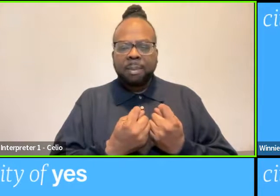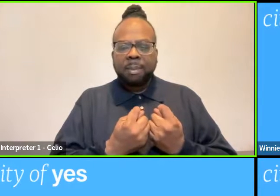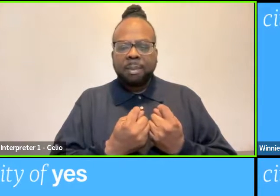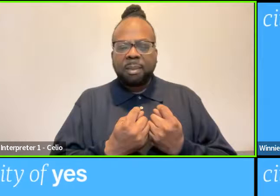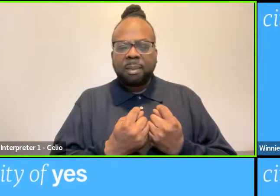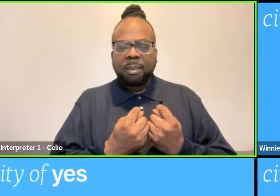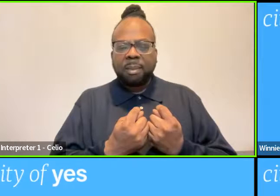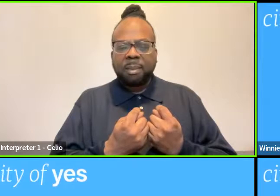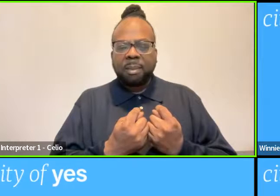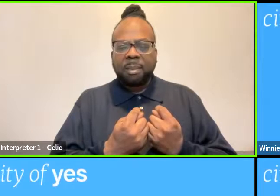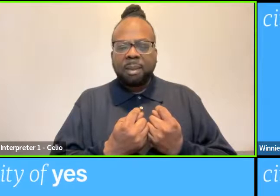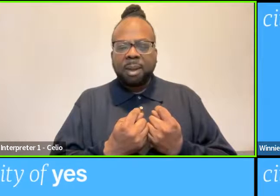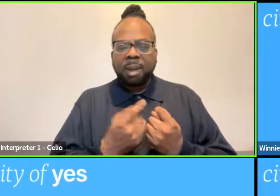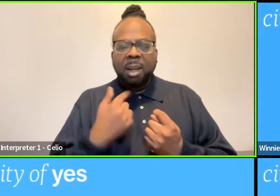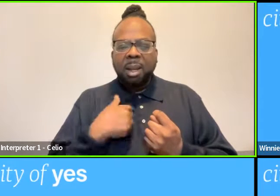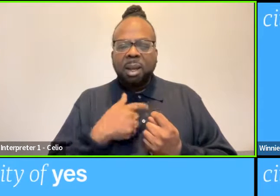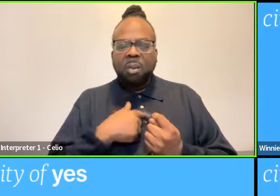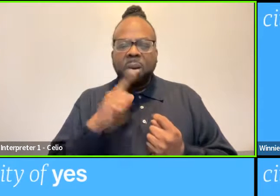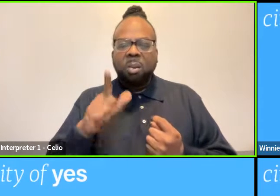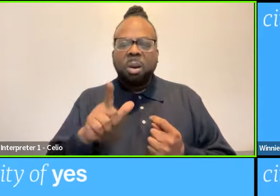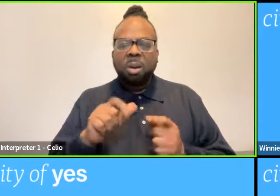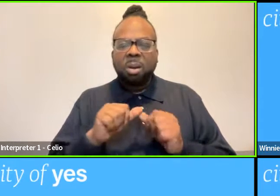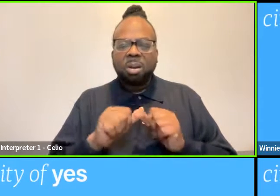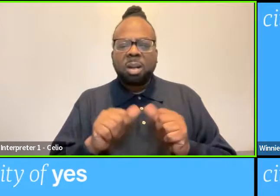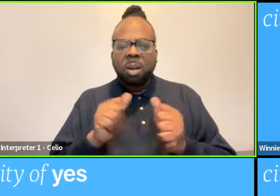But we'll just go to written until we can hear from you.